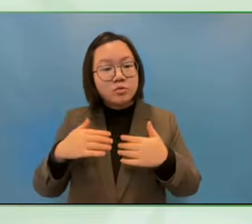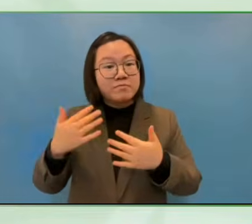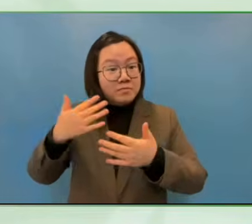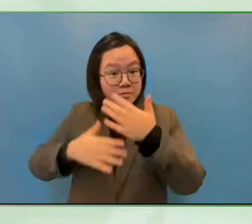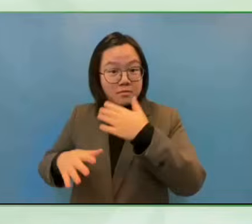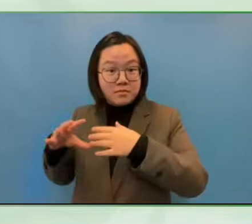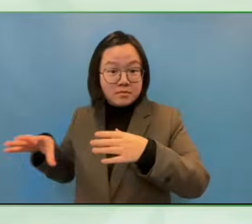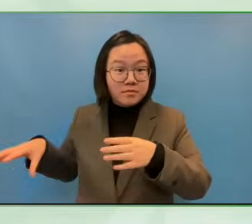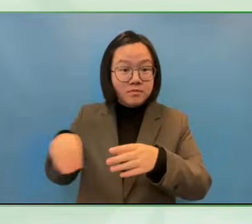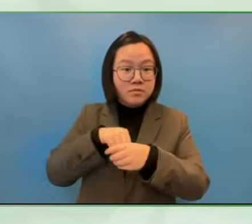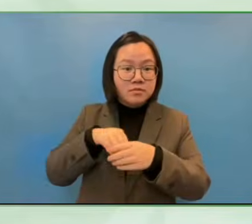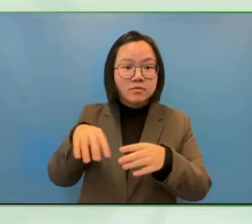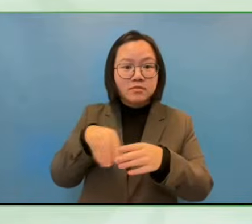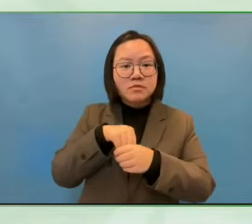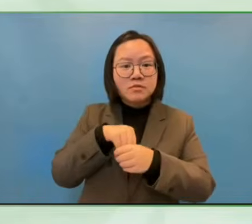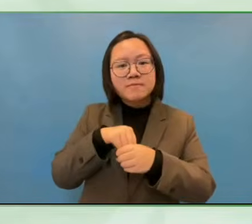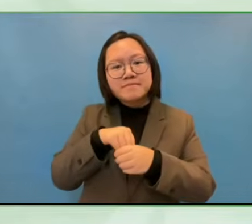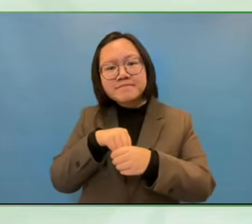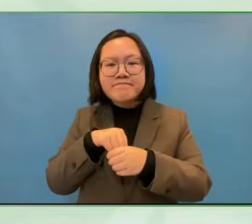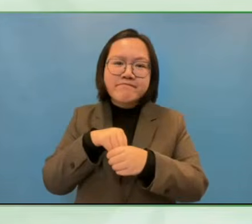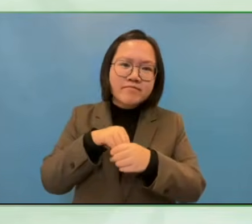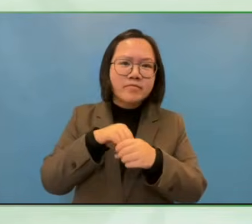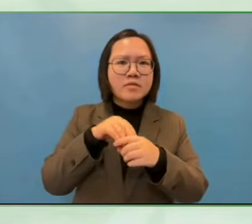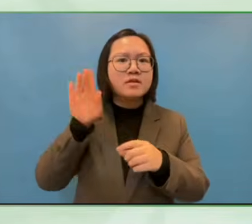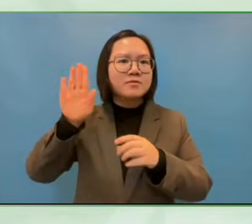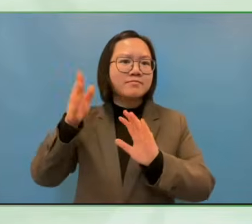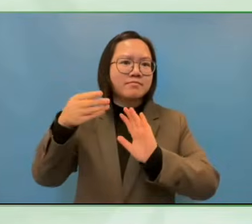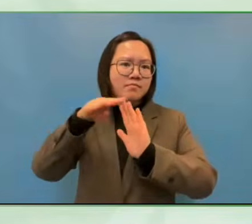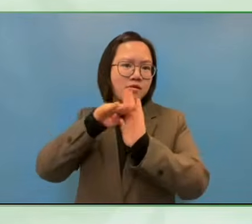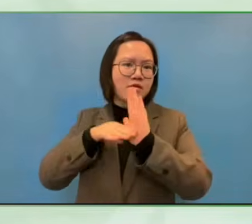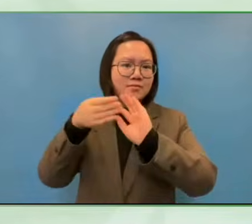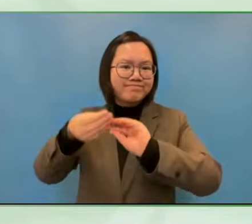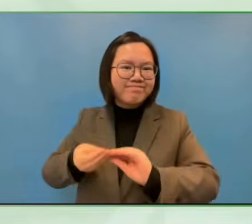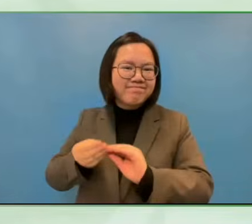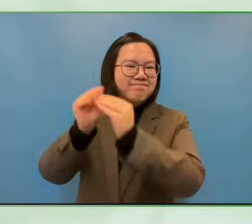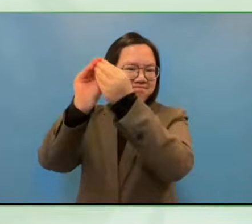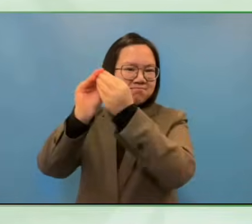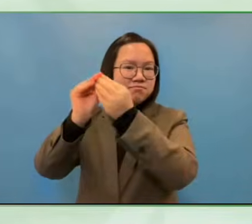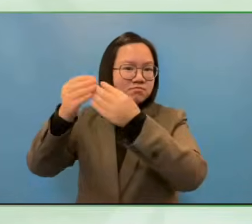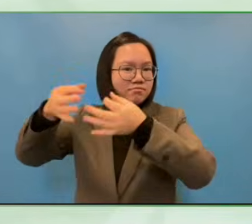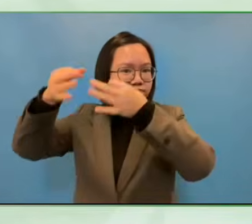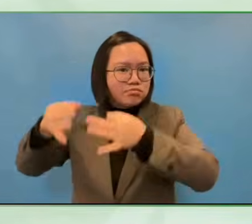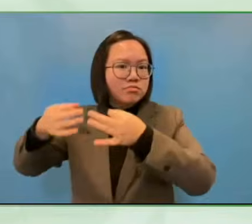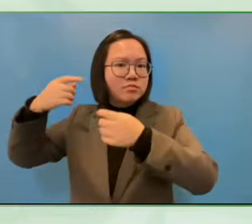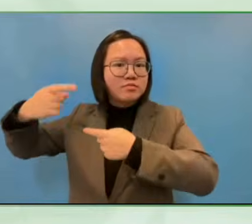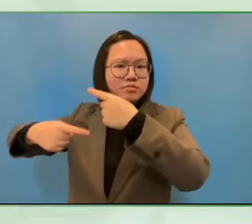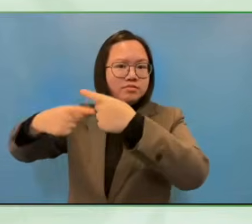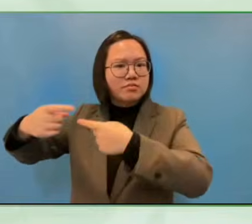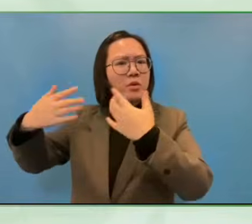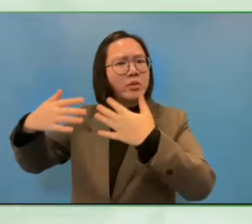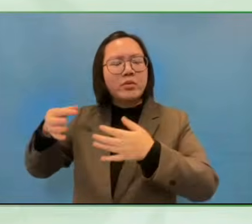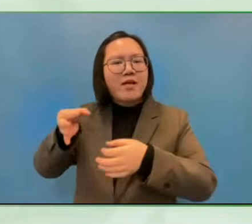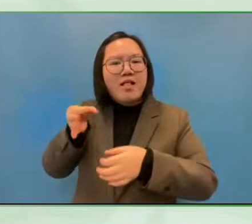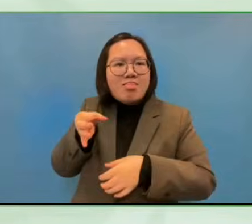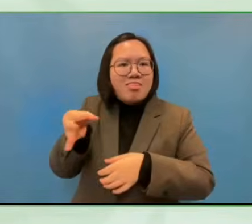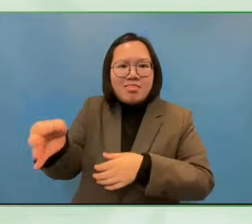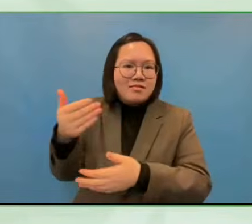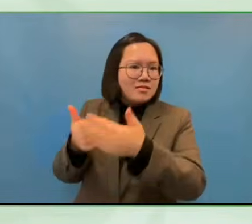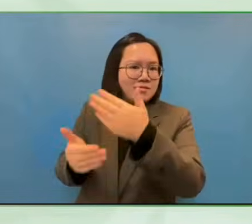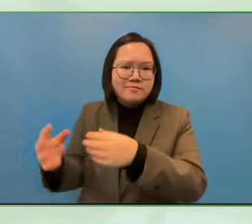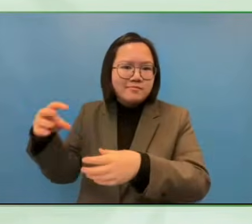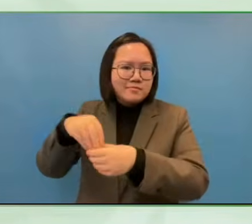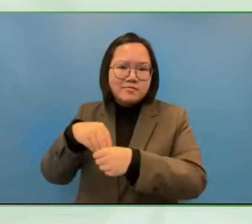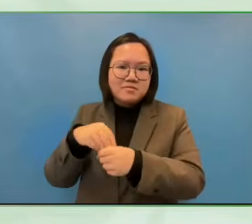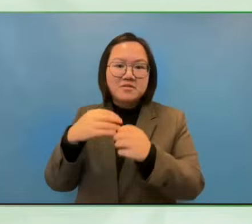in their policy making and in their responses are a distinct minority. Bangladesh is an example of a good